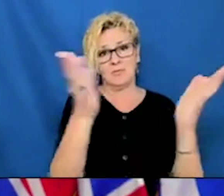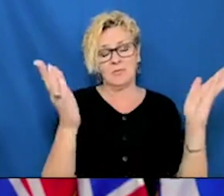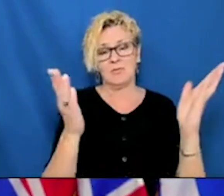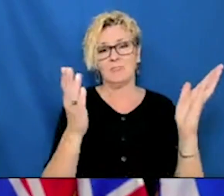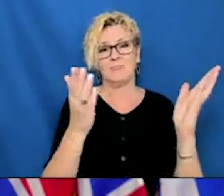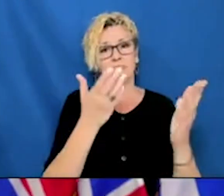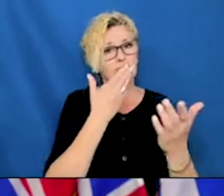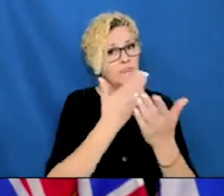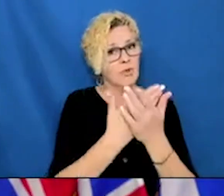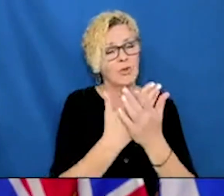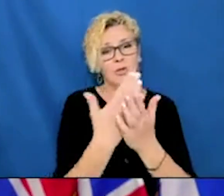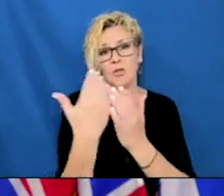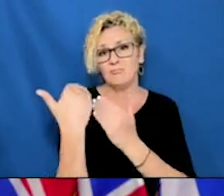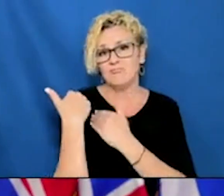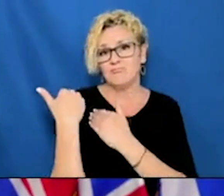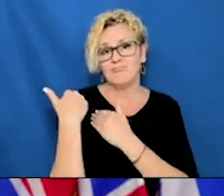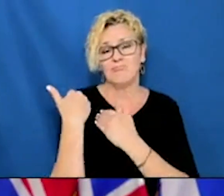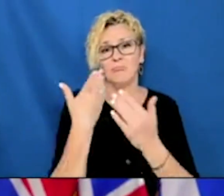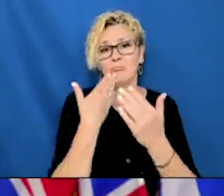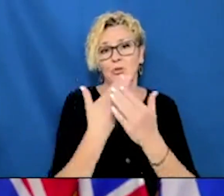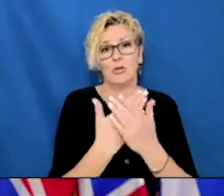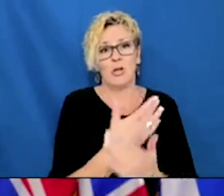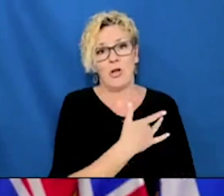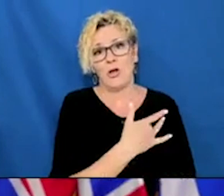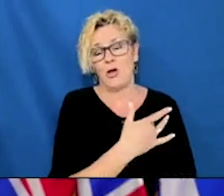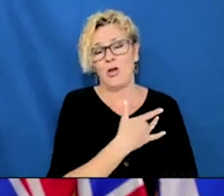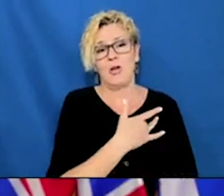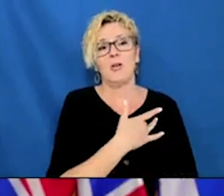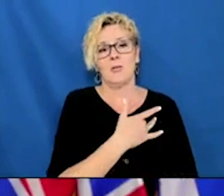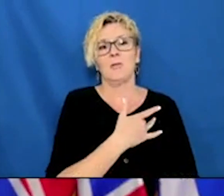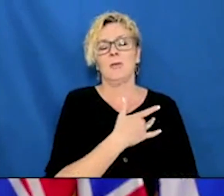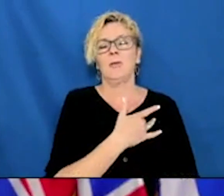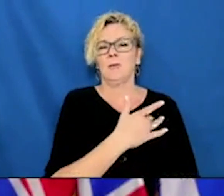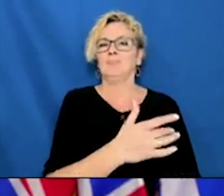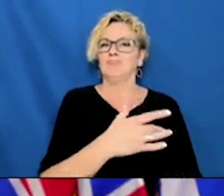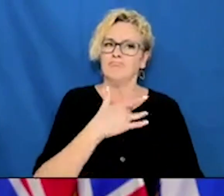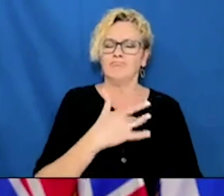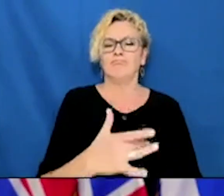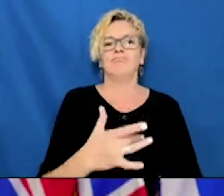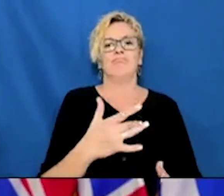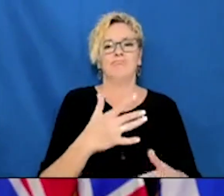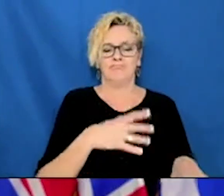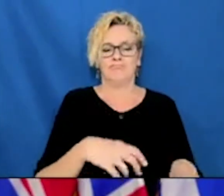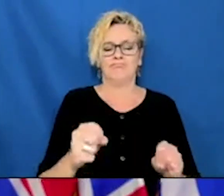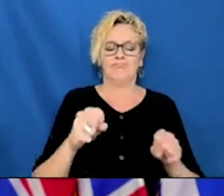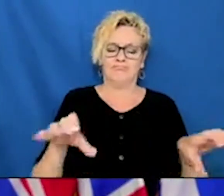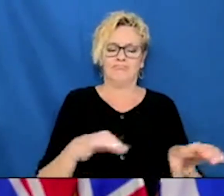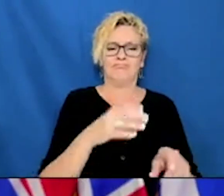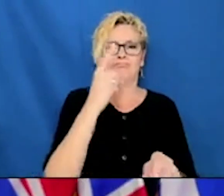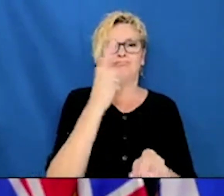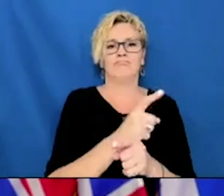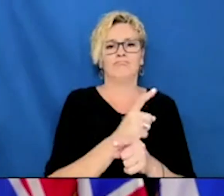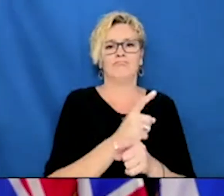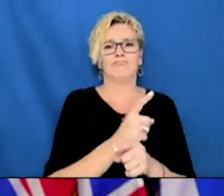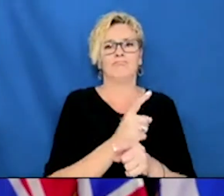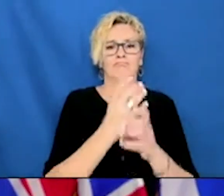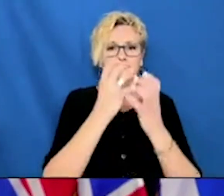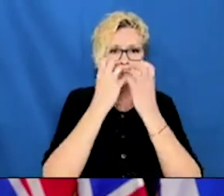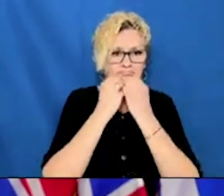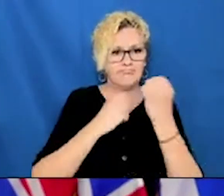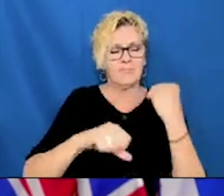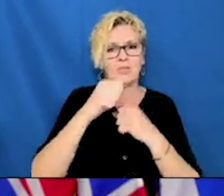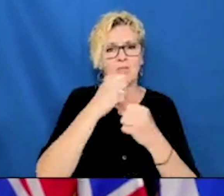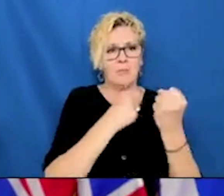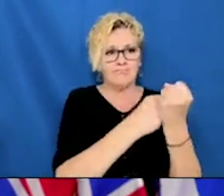consistent and thoughtful and generous message of Dr. Henry and her team And I think that's going to continue to be the